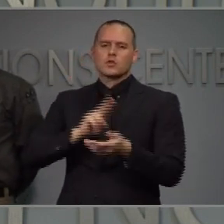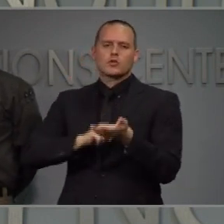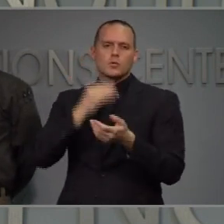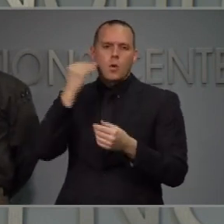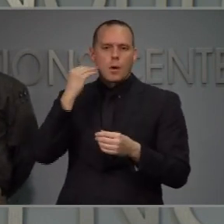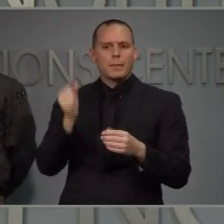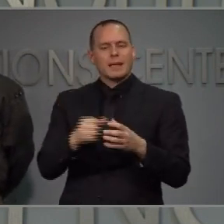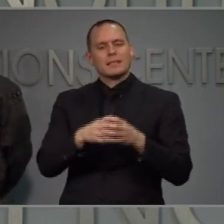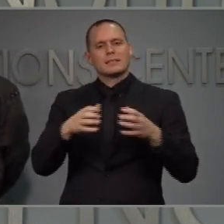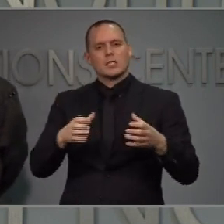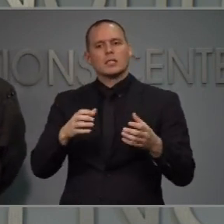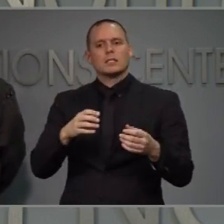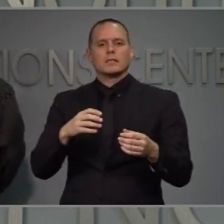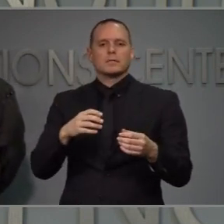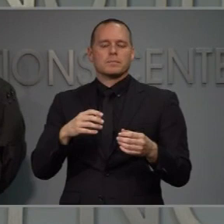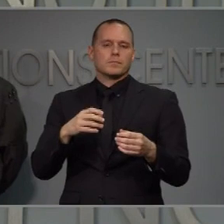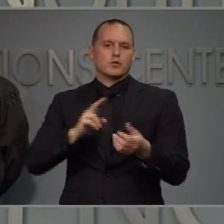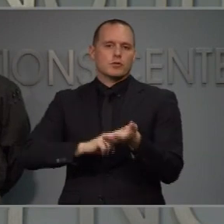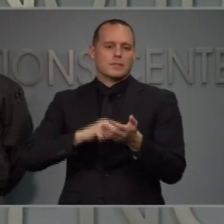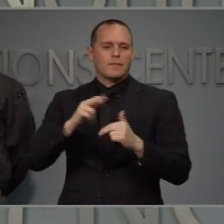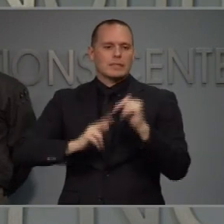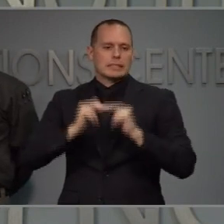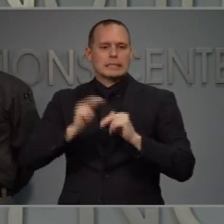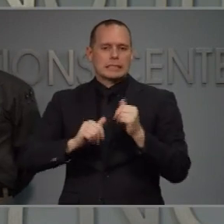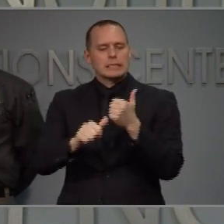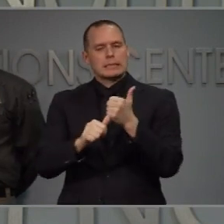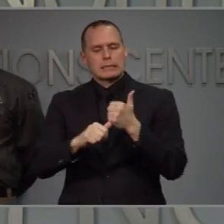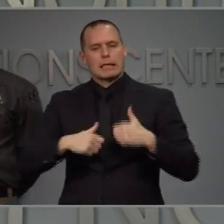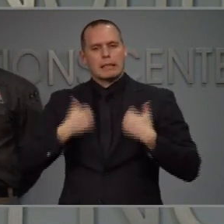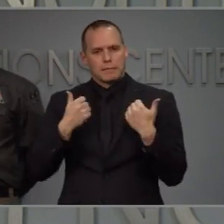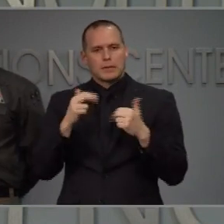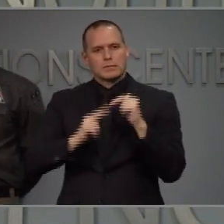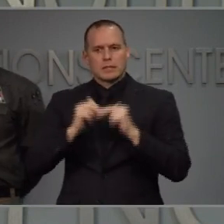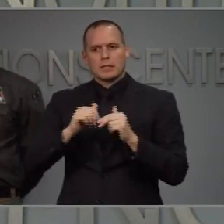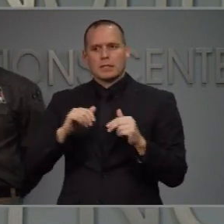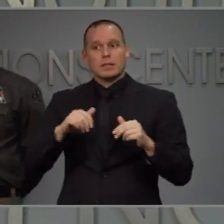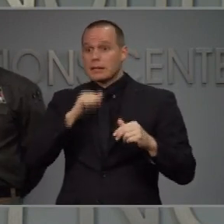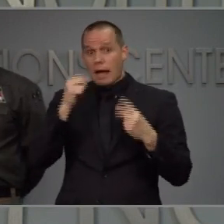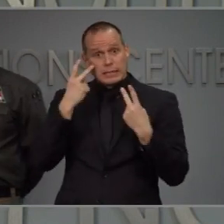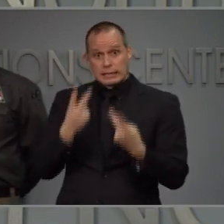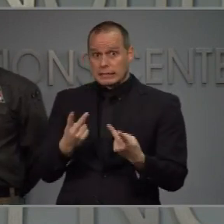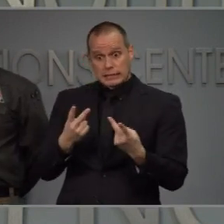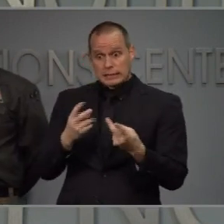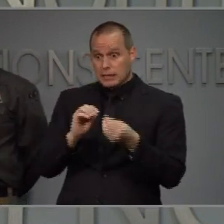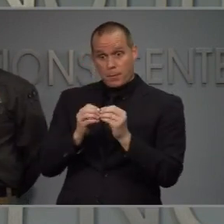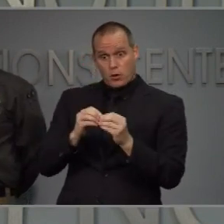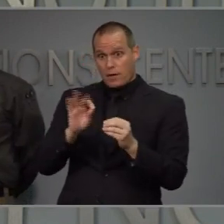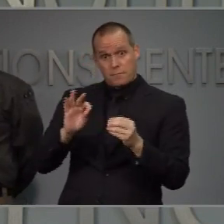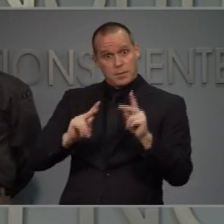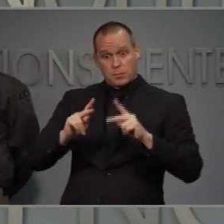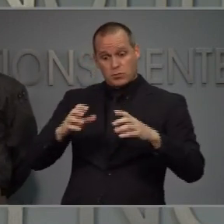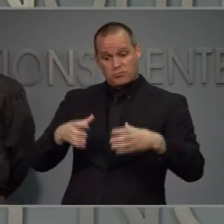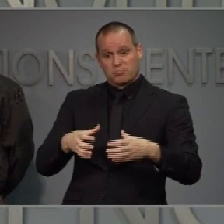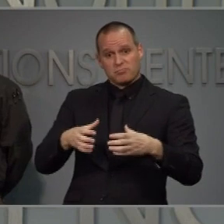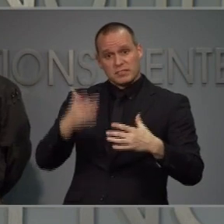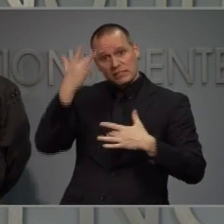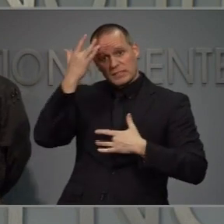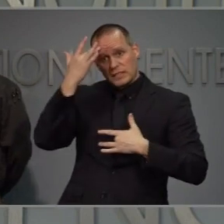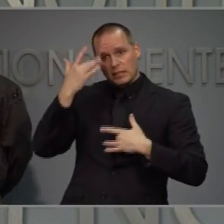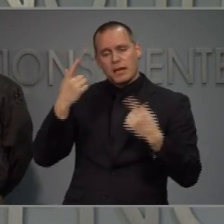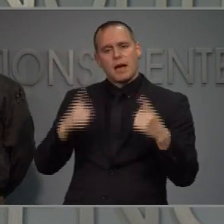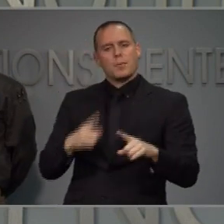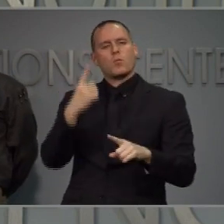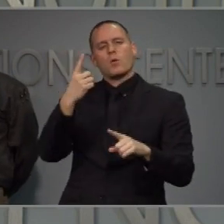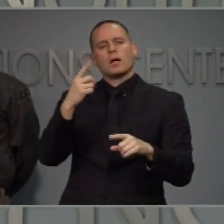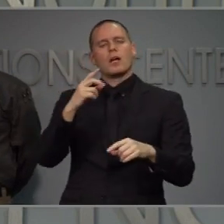living facilities not being transparent about COVID-19 cases. We were actually told about an alleged case of this happening at a nursing